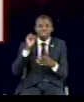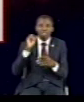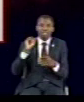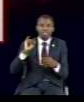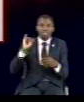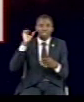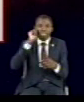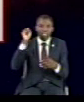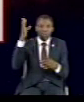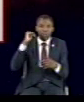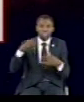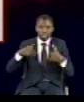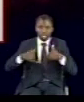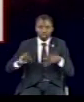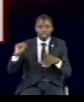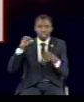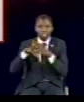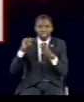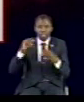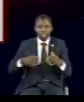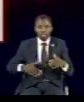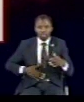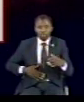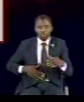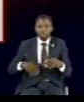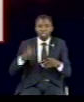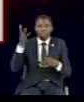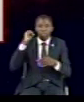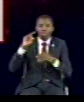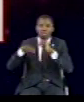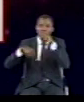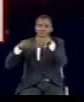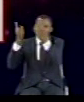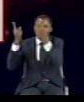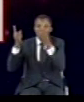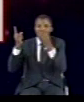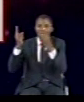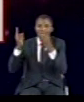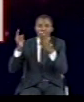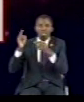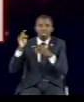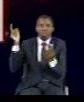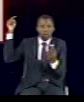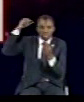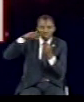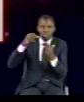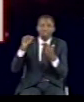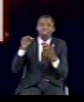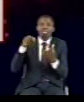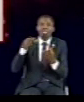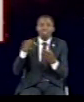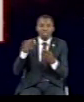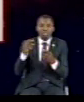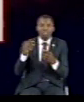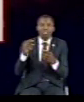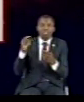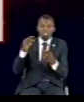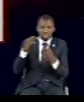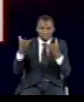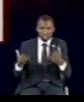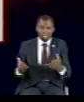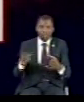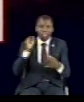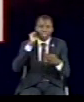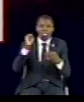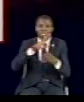stomach was gone until today. I've not had any symptom. I can